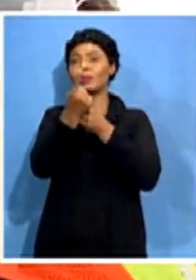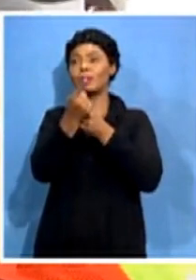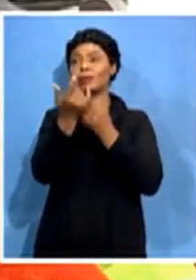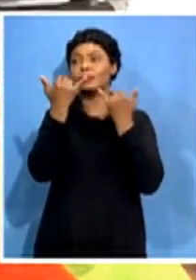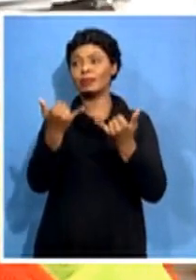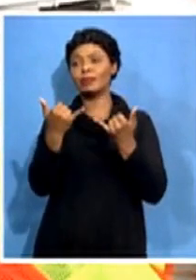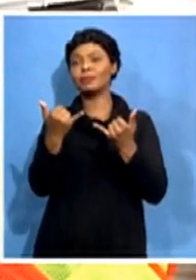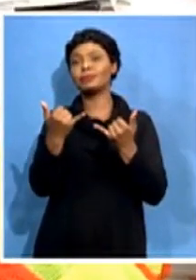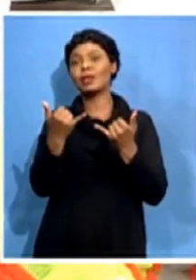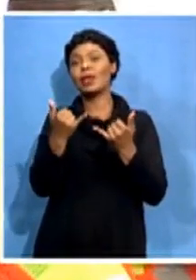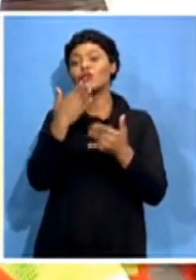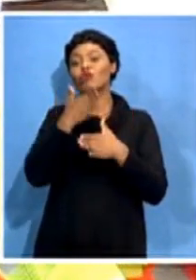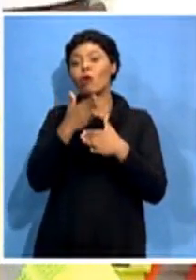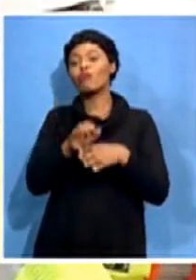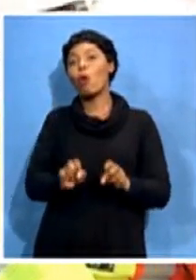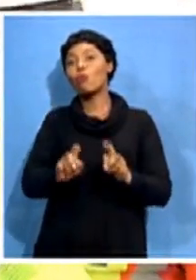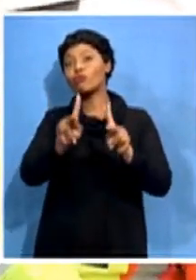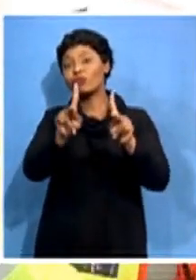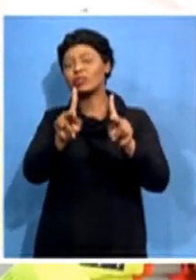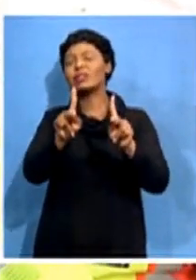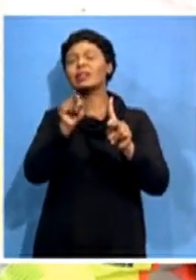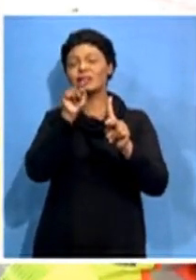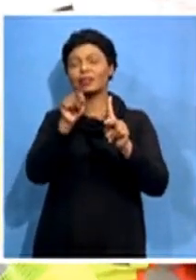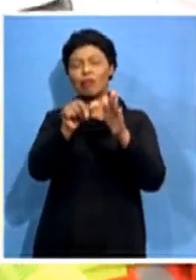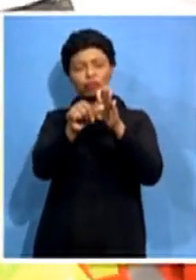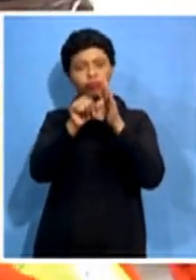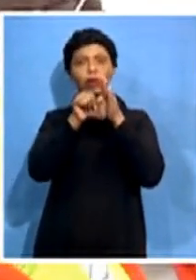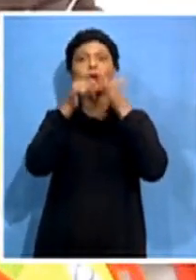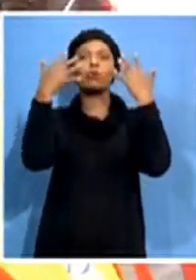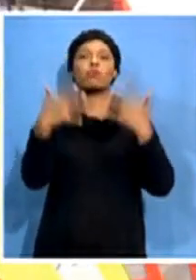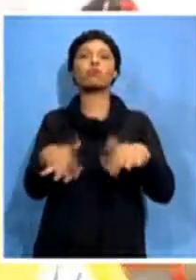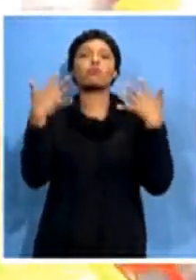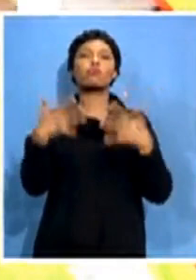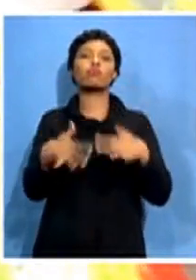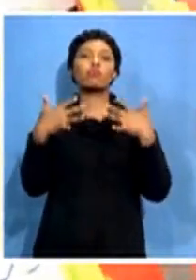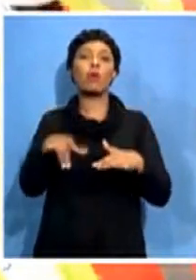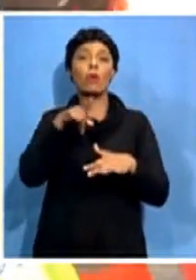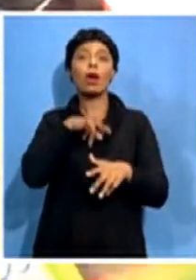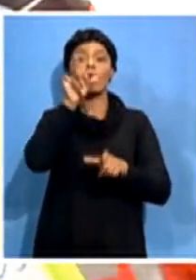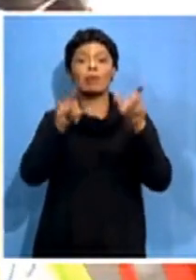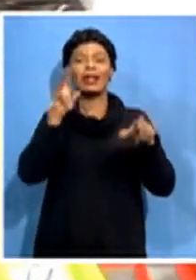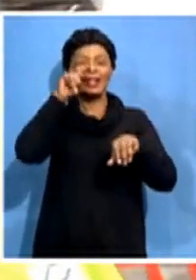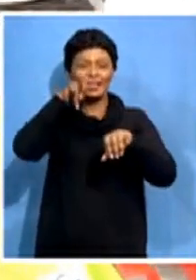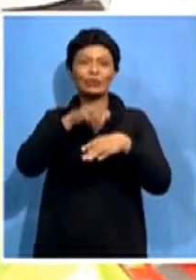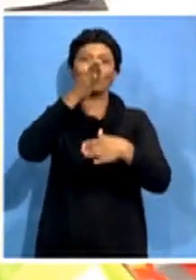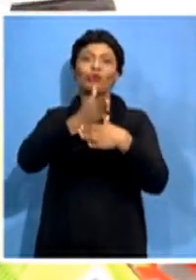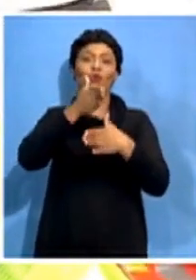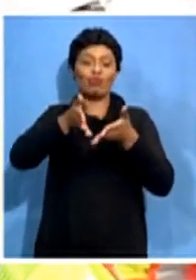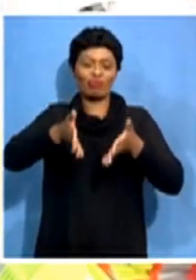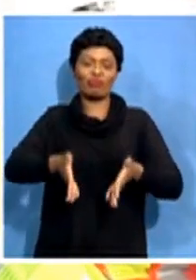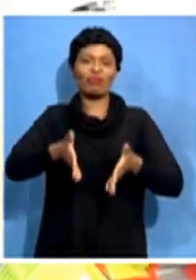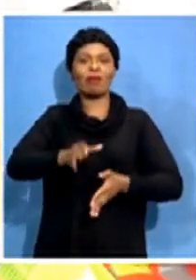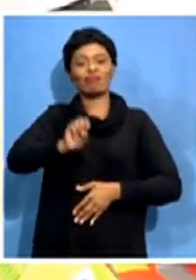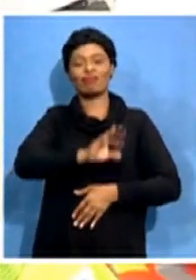the most pressing need in the country right now. So shortly we're